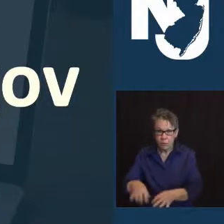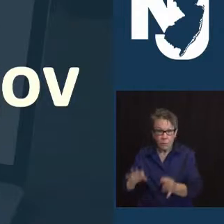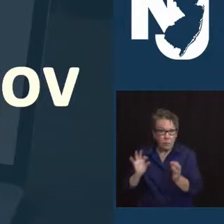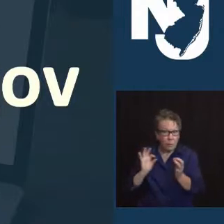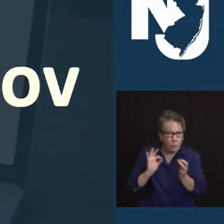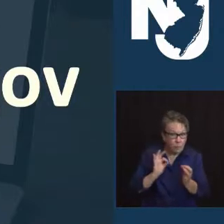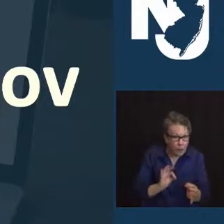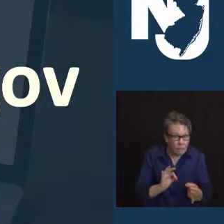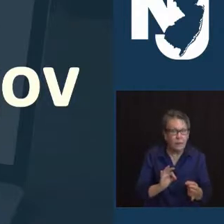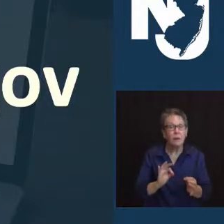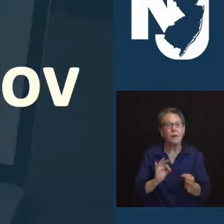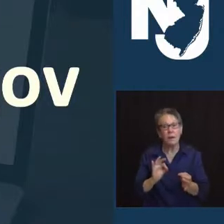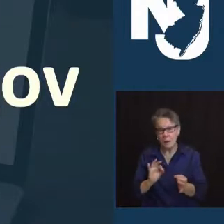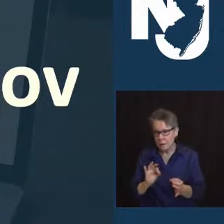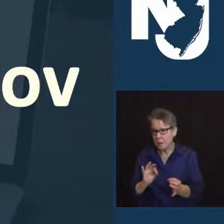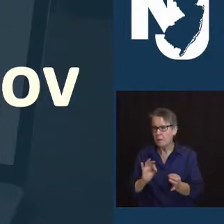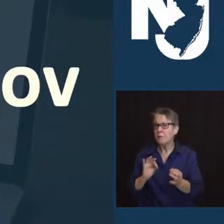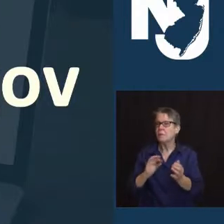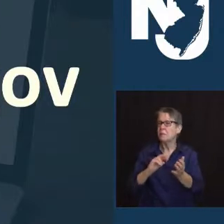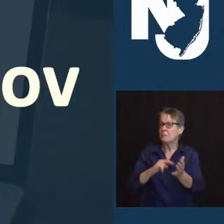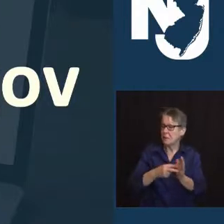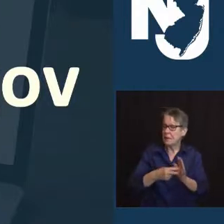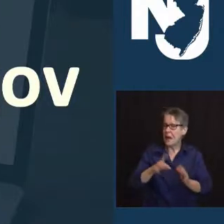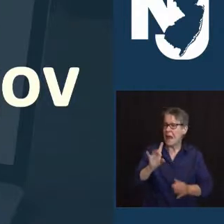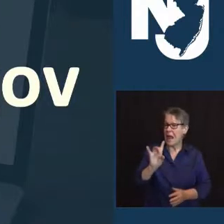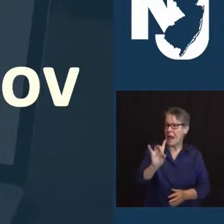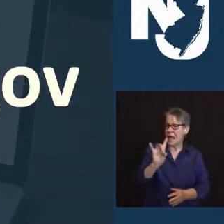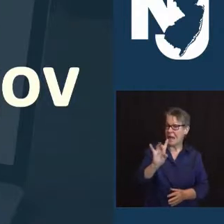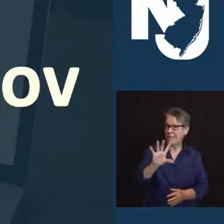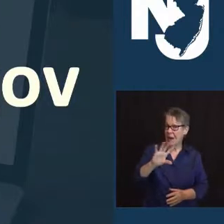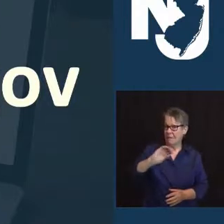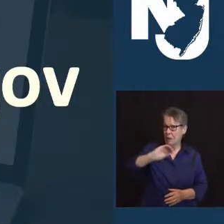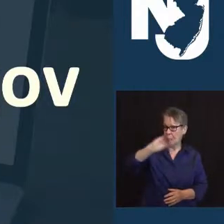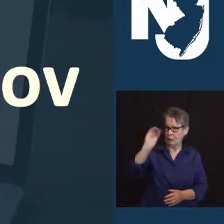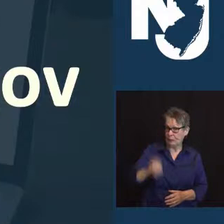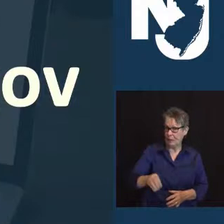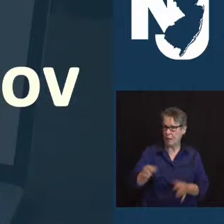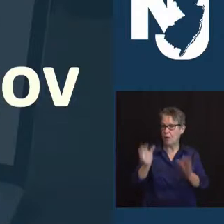85% confirmation rate among the persons under